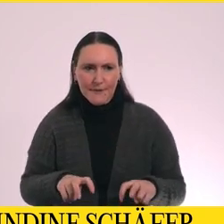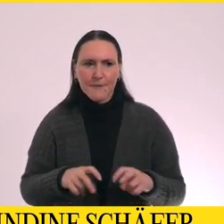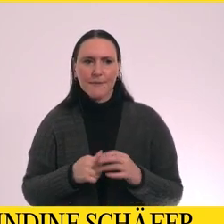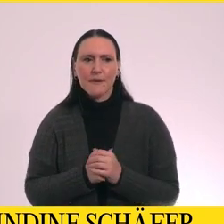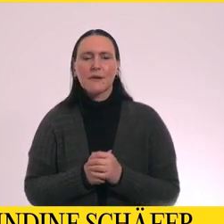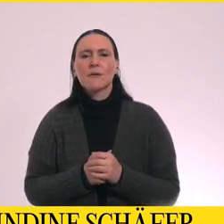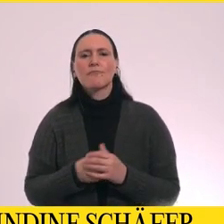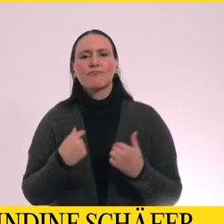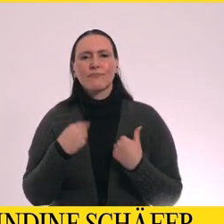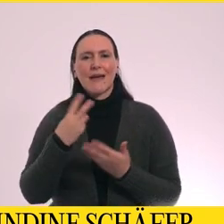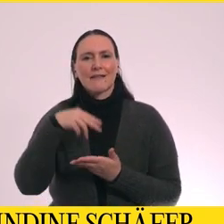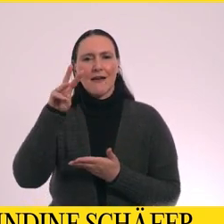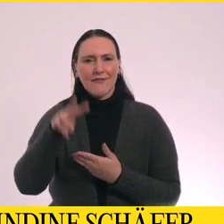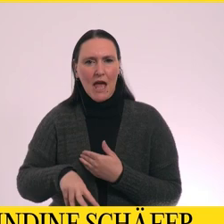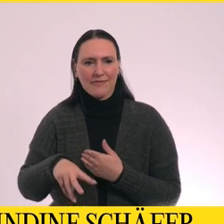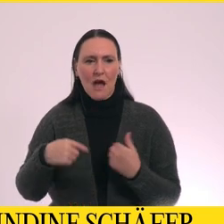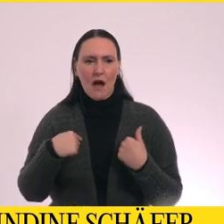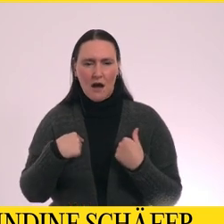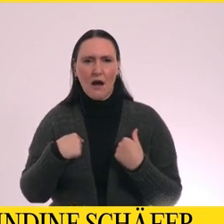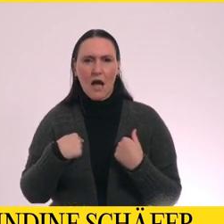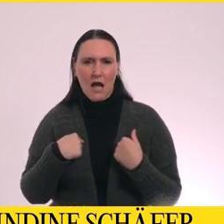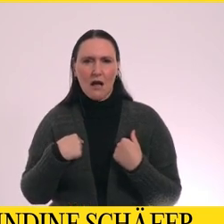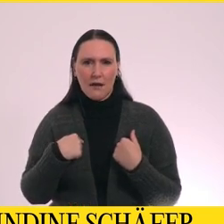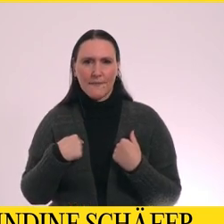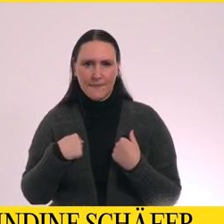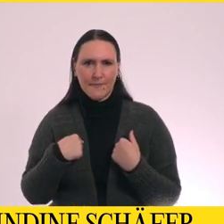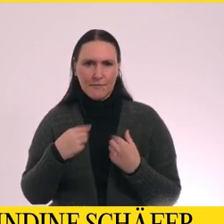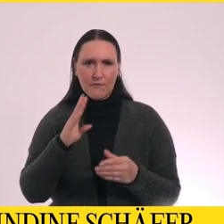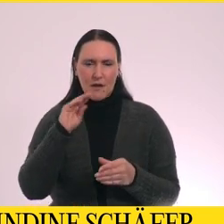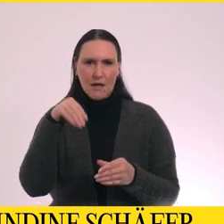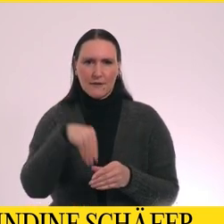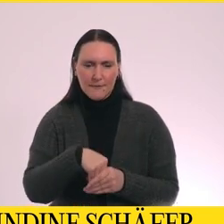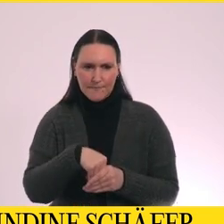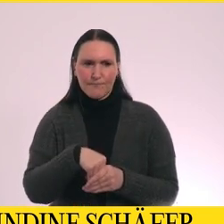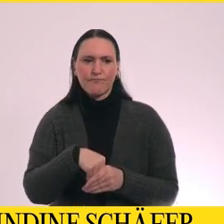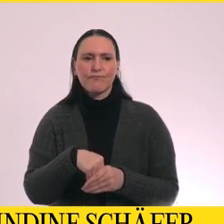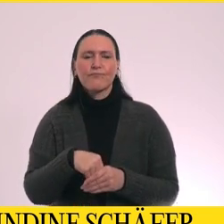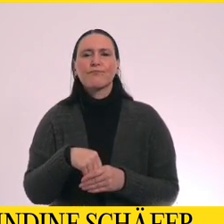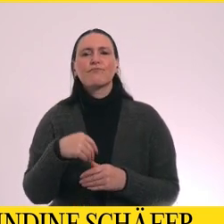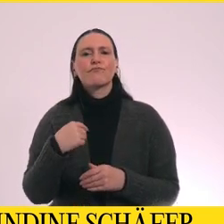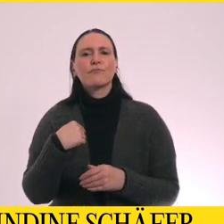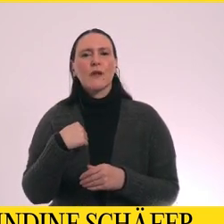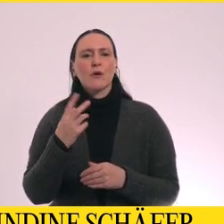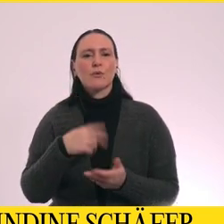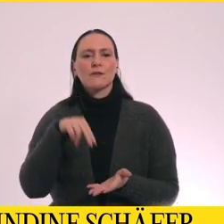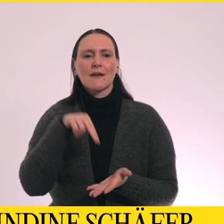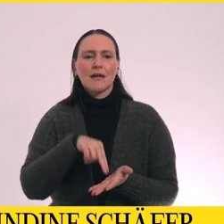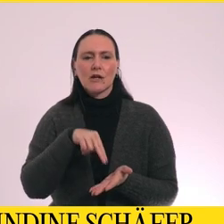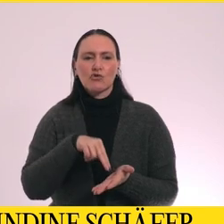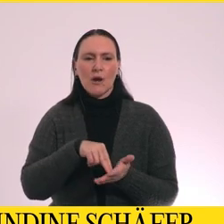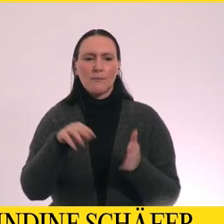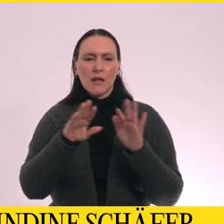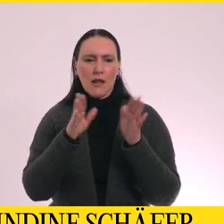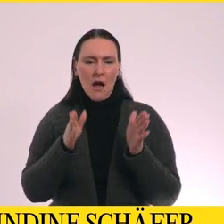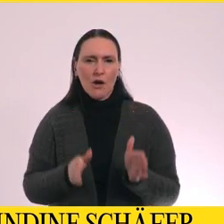Vienna, previously Scandinavia as well. And I've been involved with Trampoline House for about